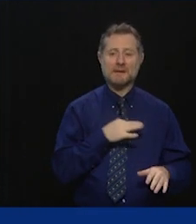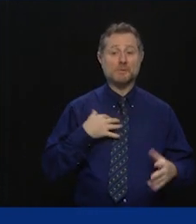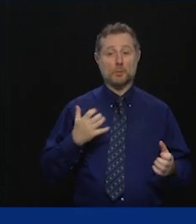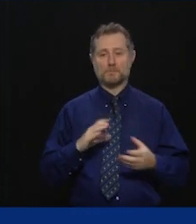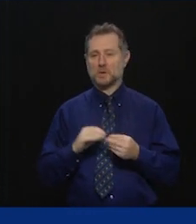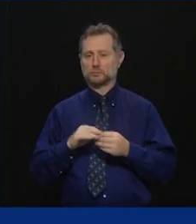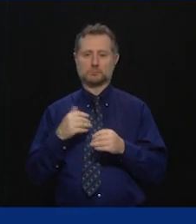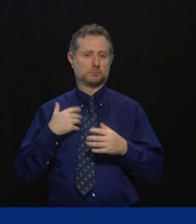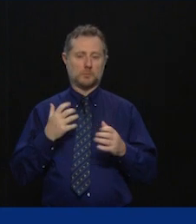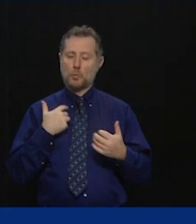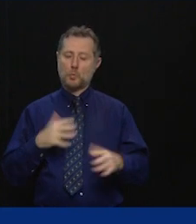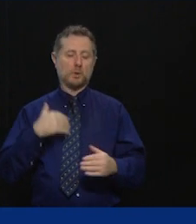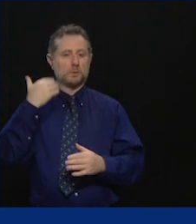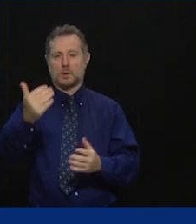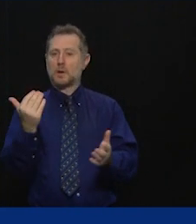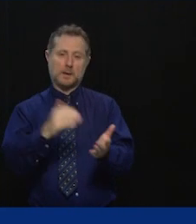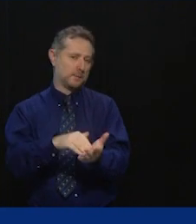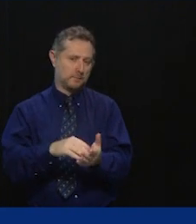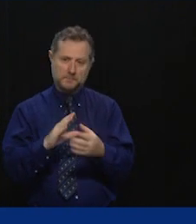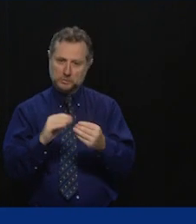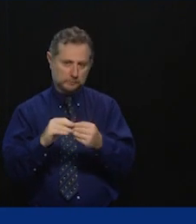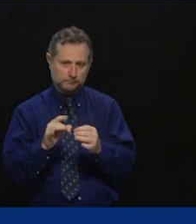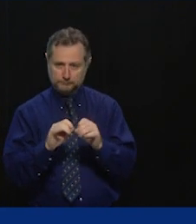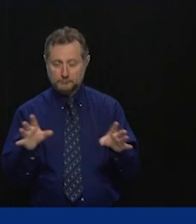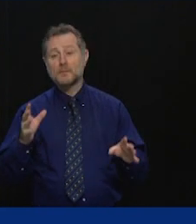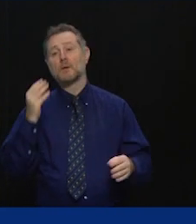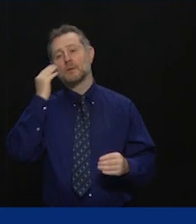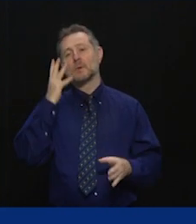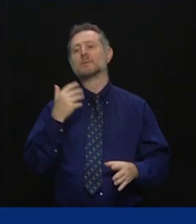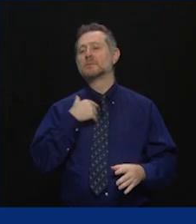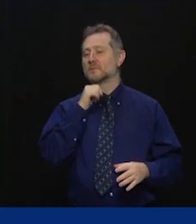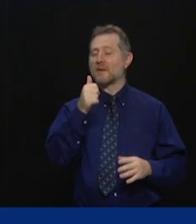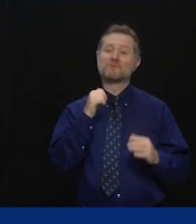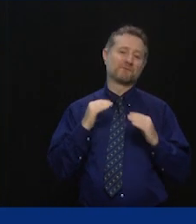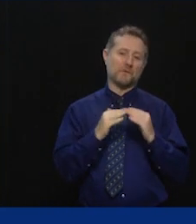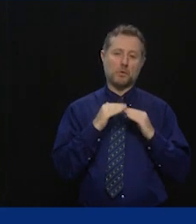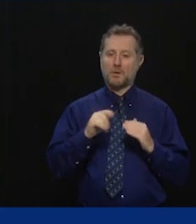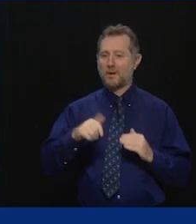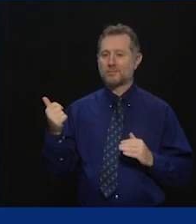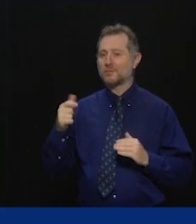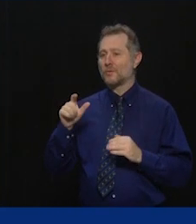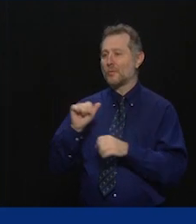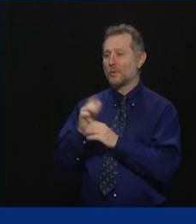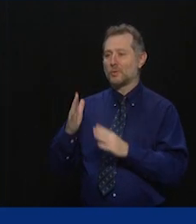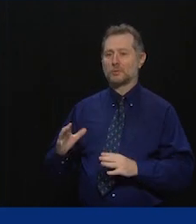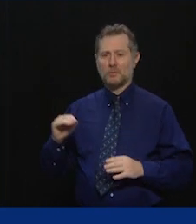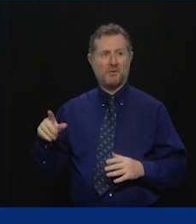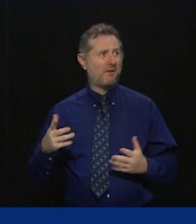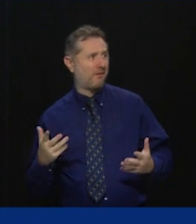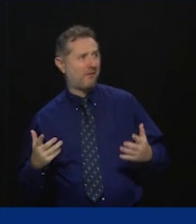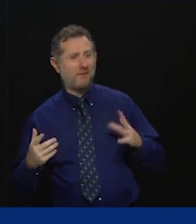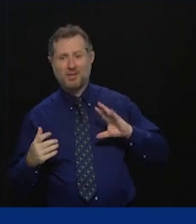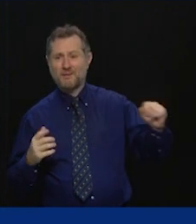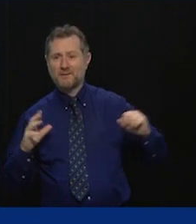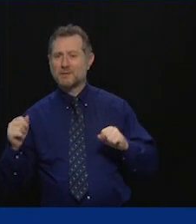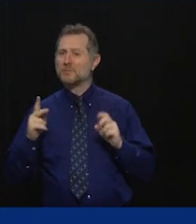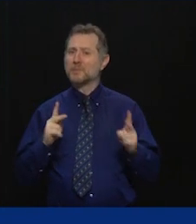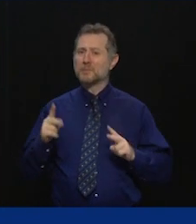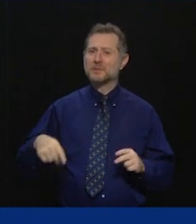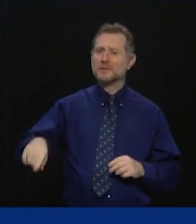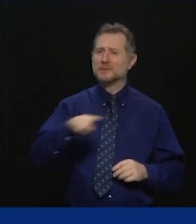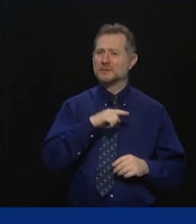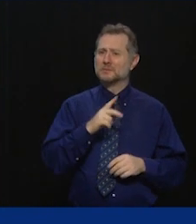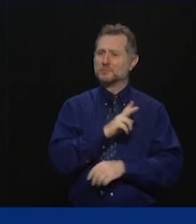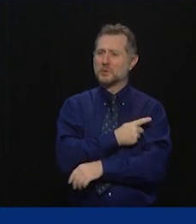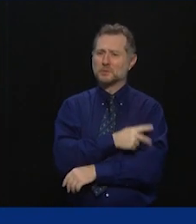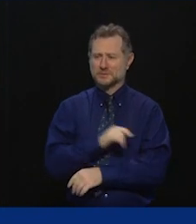be phenomenally unfair to your coworkers, the people entrusted in your care, and